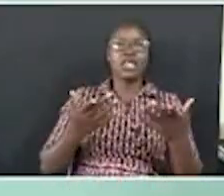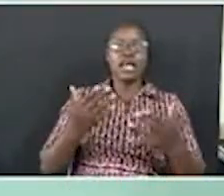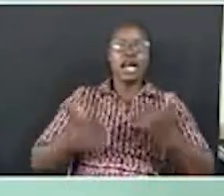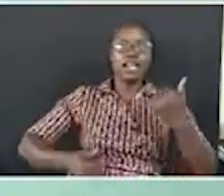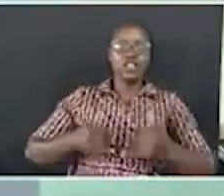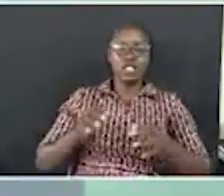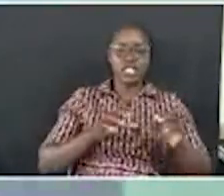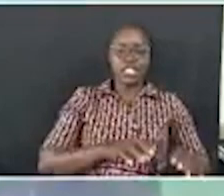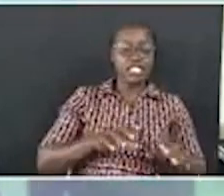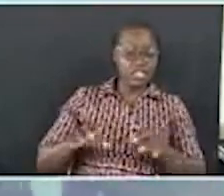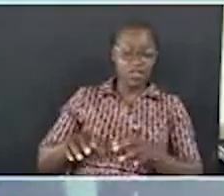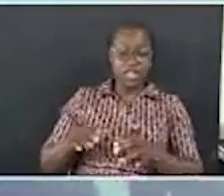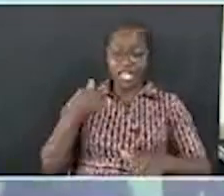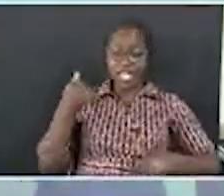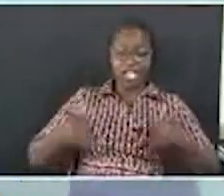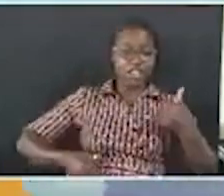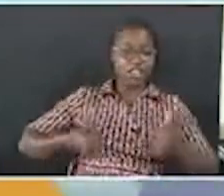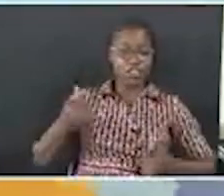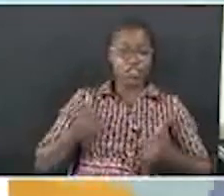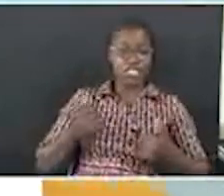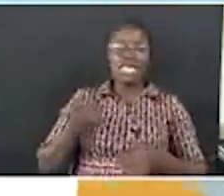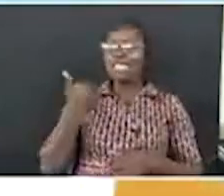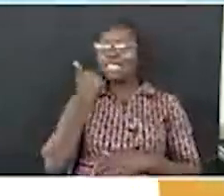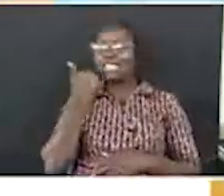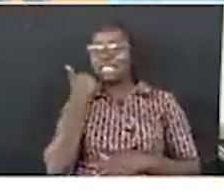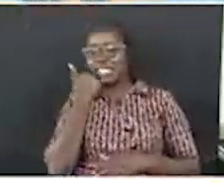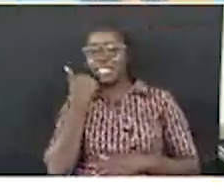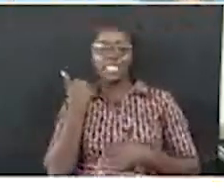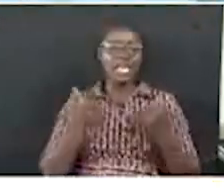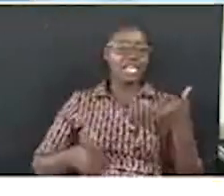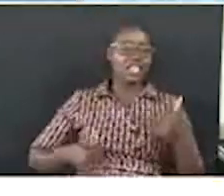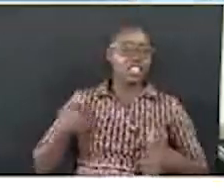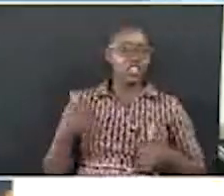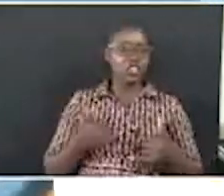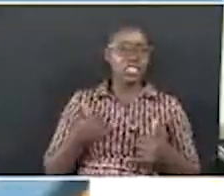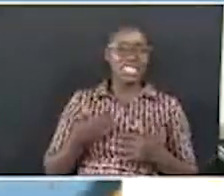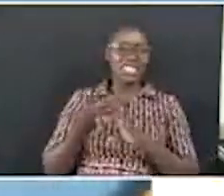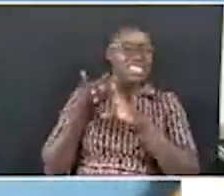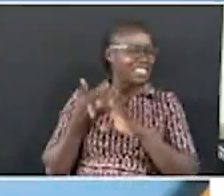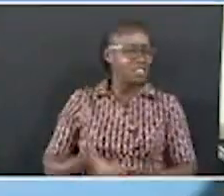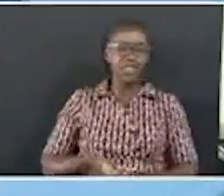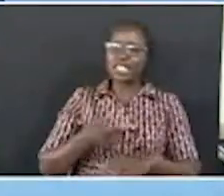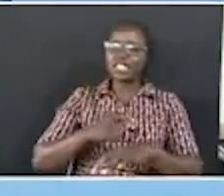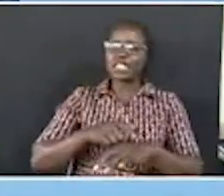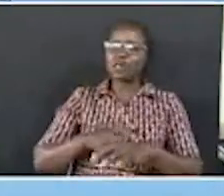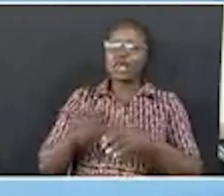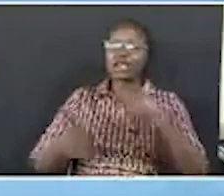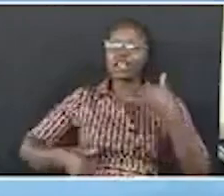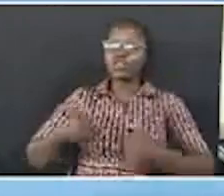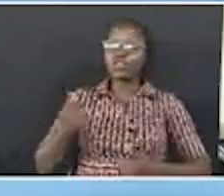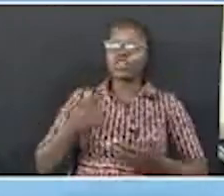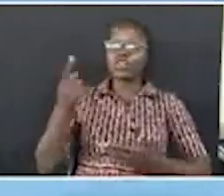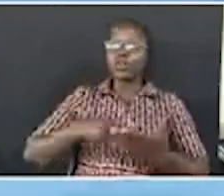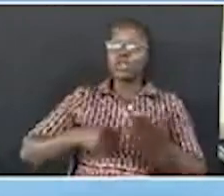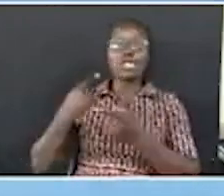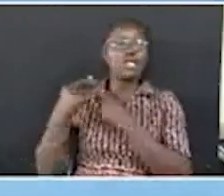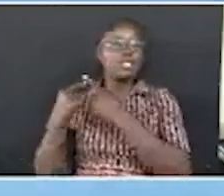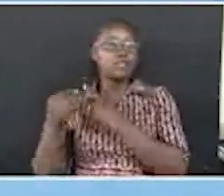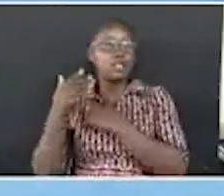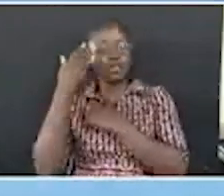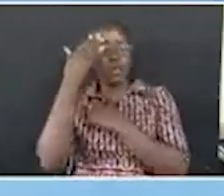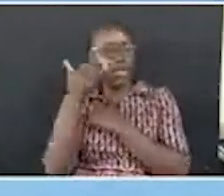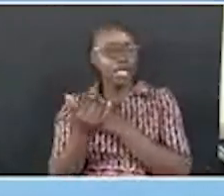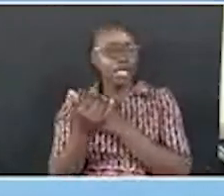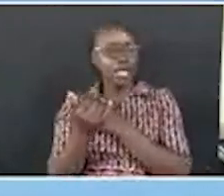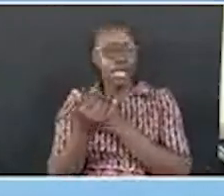in suffering. I rejoice in sickness. I rejoice in difficulty. I rejoice in what I go through.